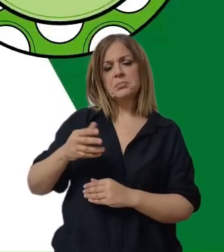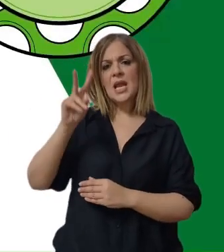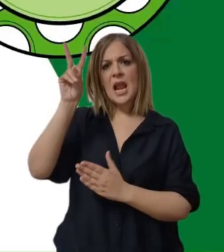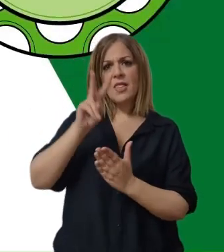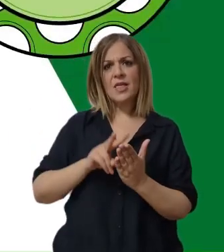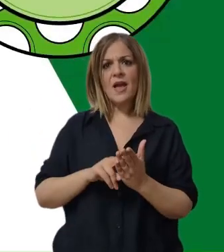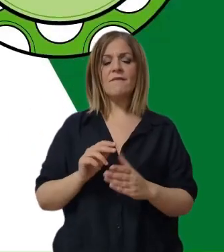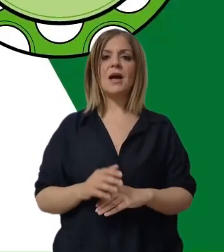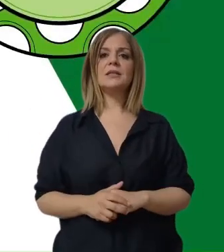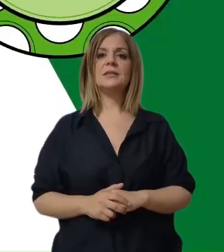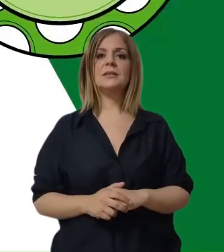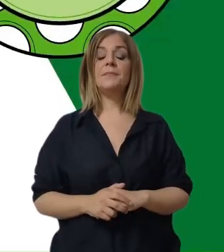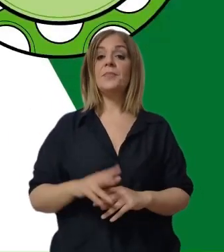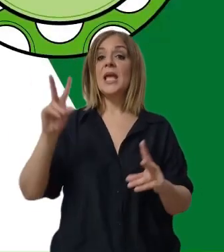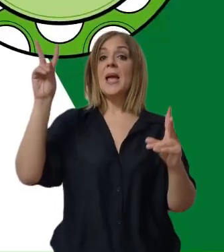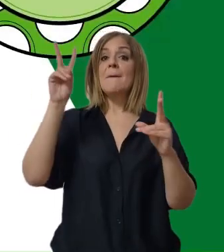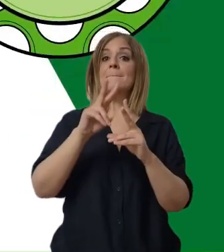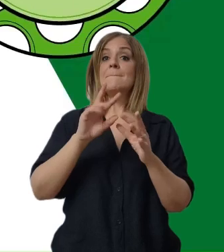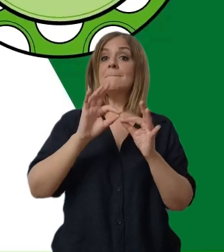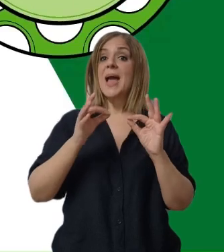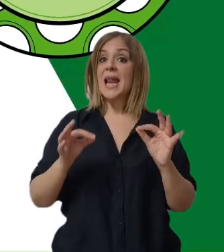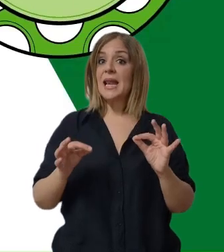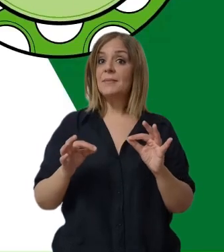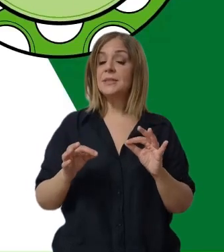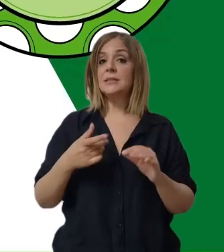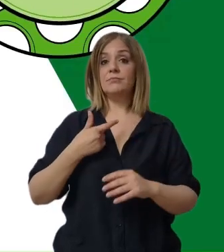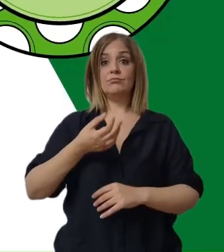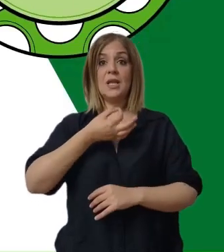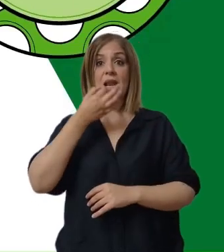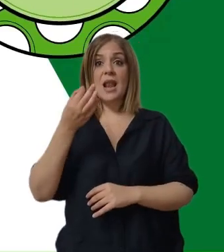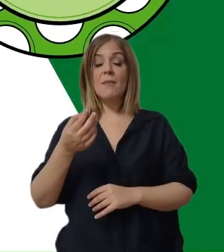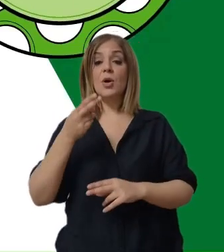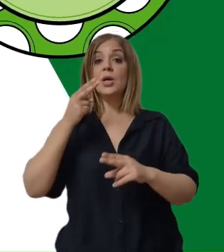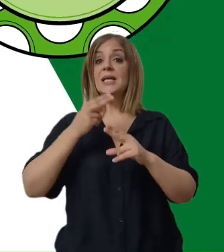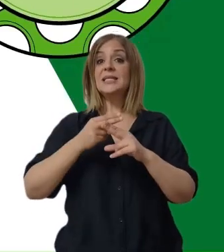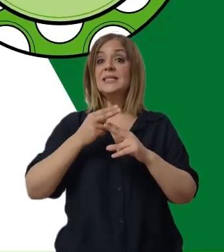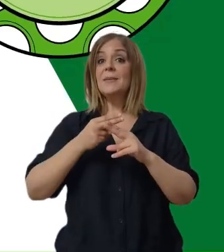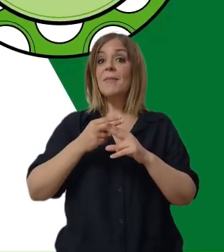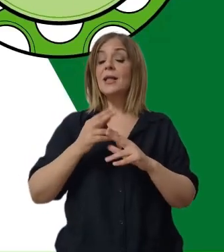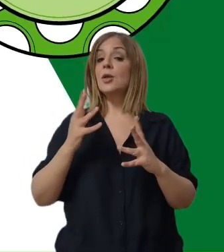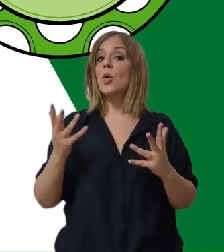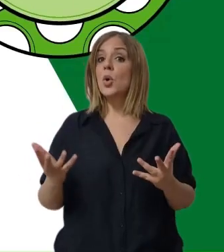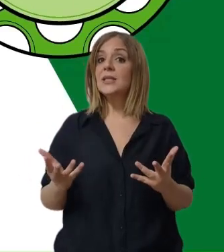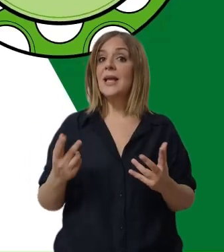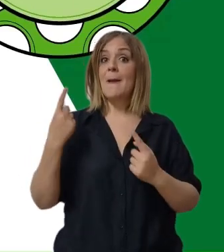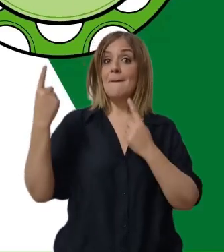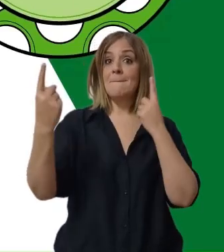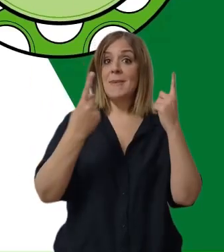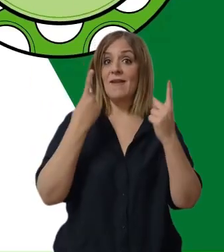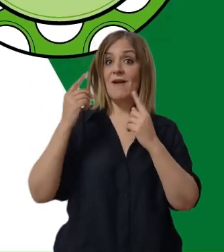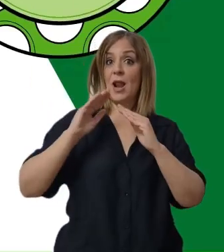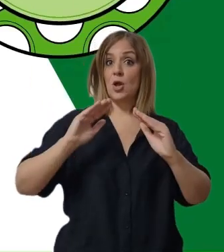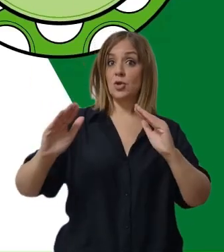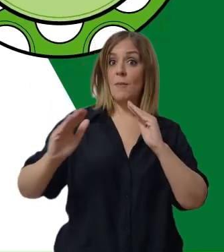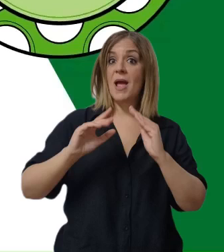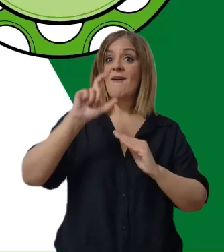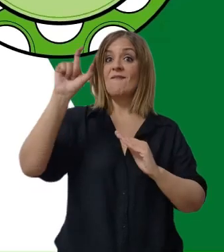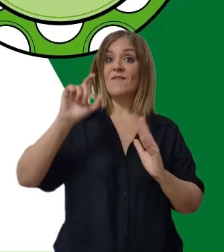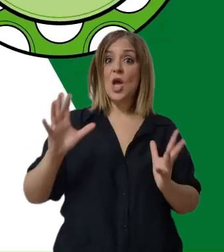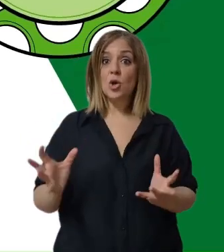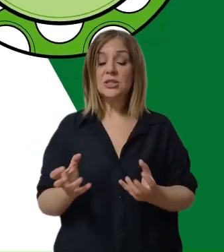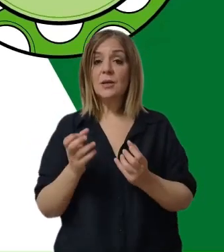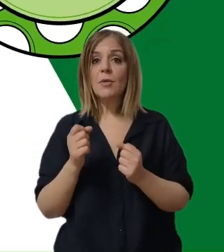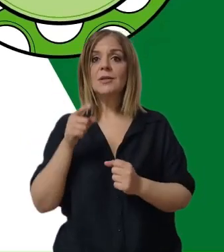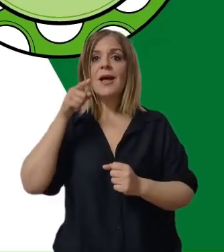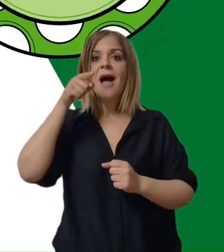And as a summary, I just wanted to say that the key message is environmental protection and sustainability are more